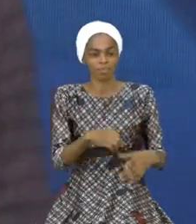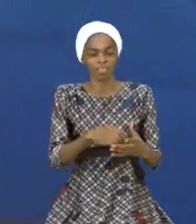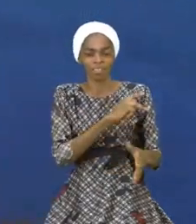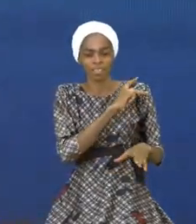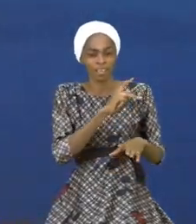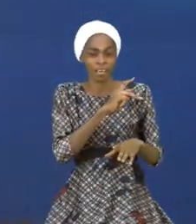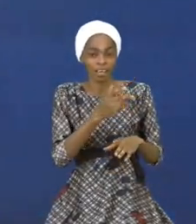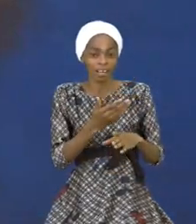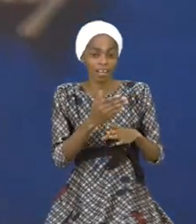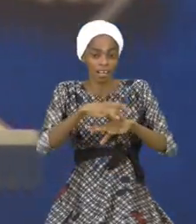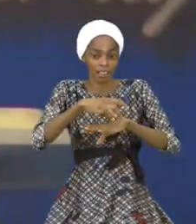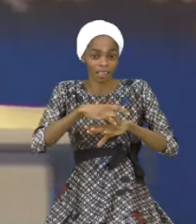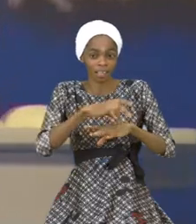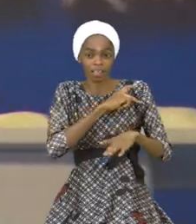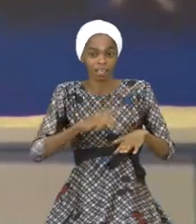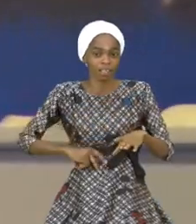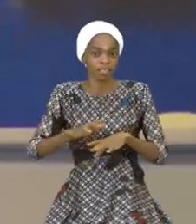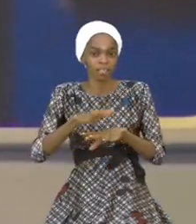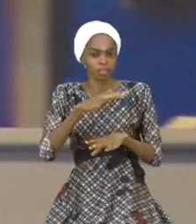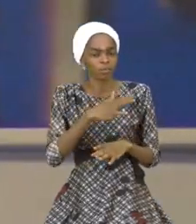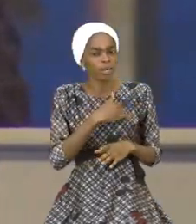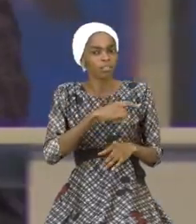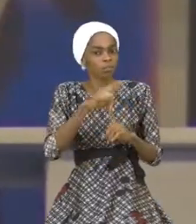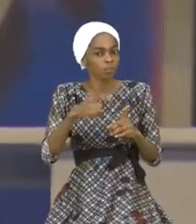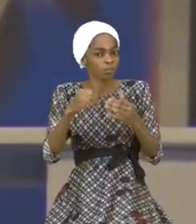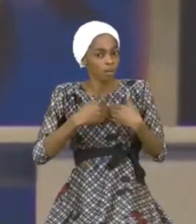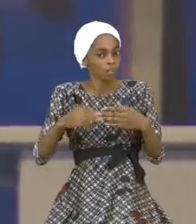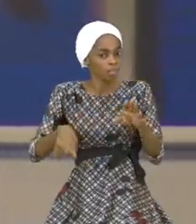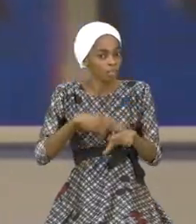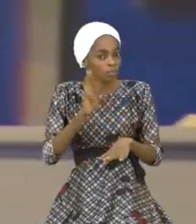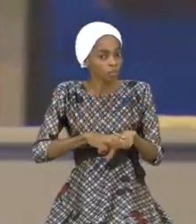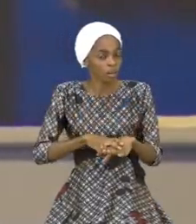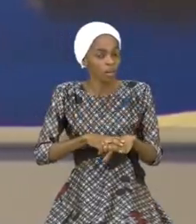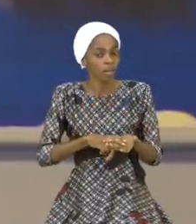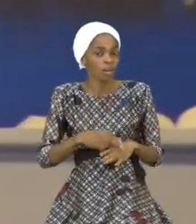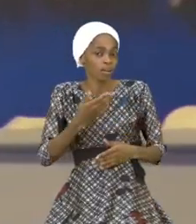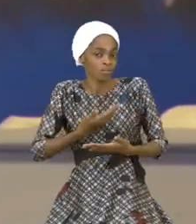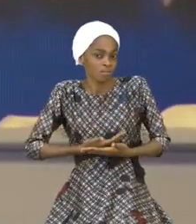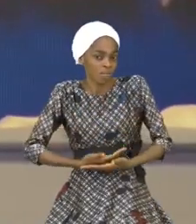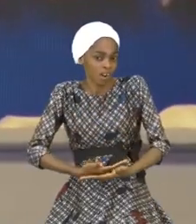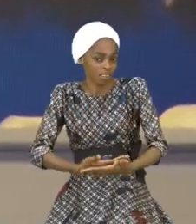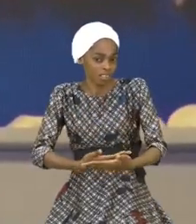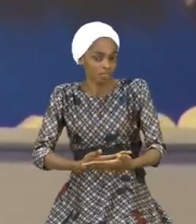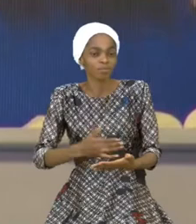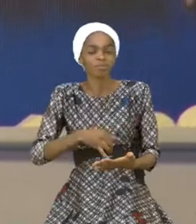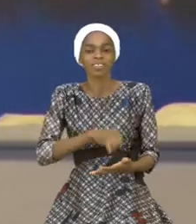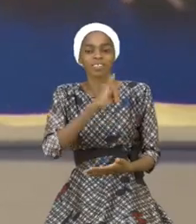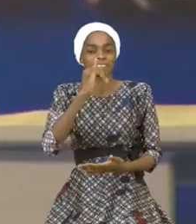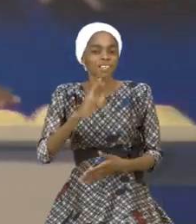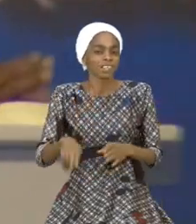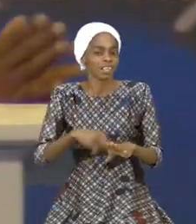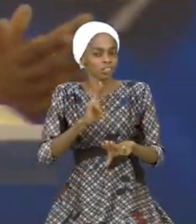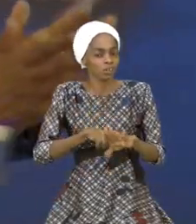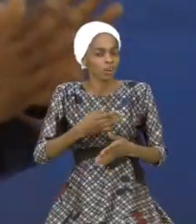kingdom. And when you have the natural birth, it's the natural birth